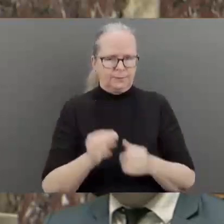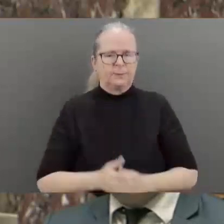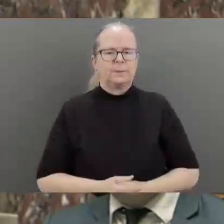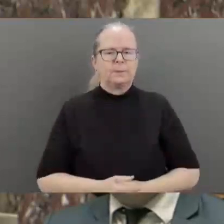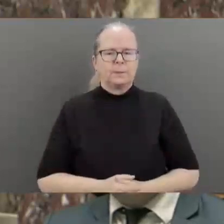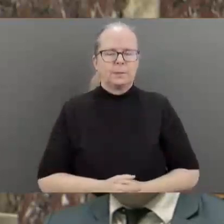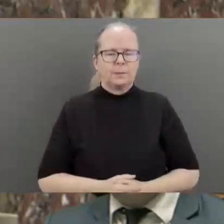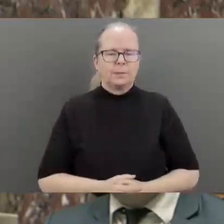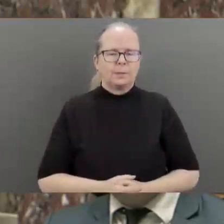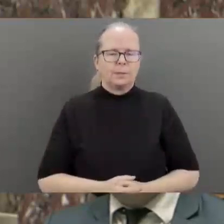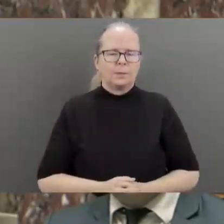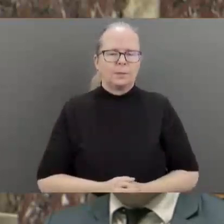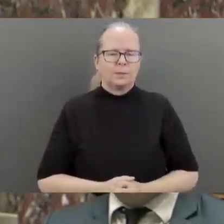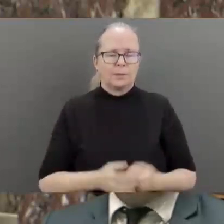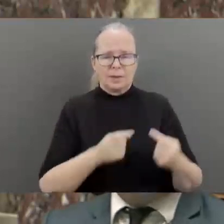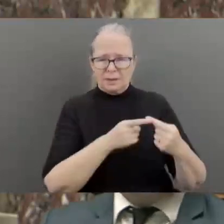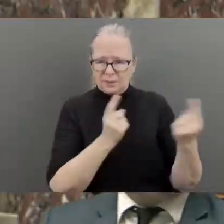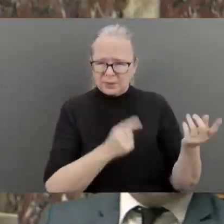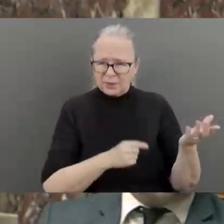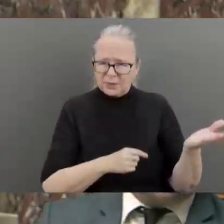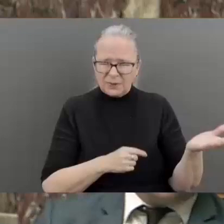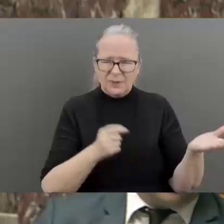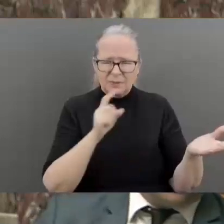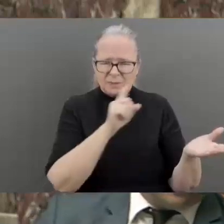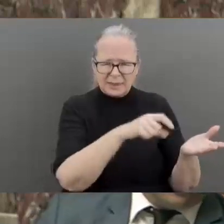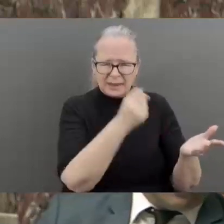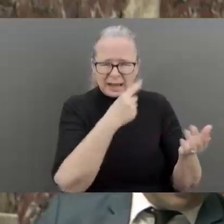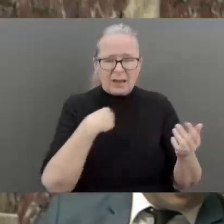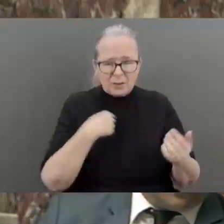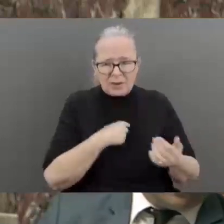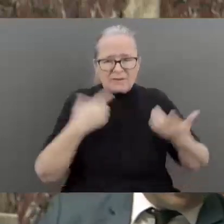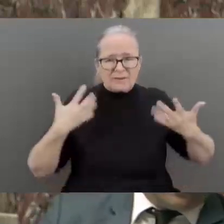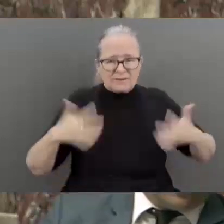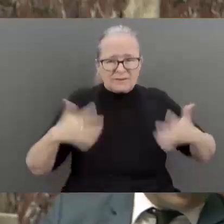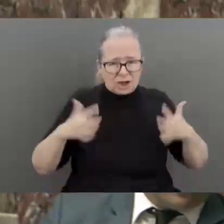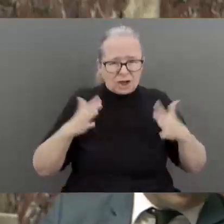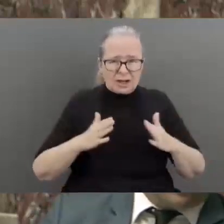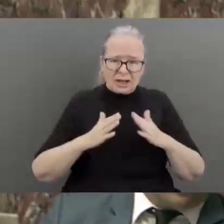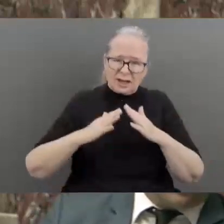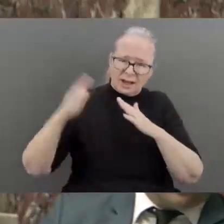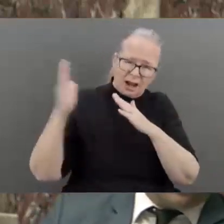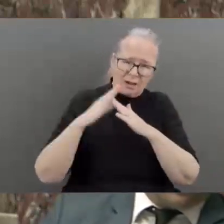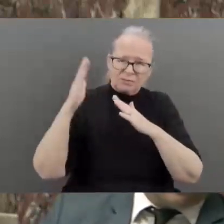largest investment in policing in our province's history.